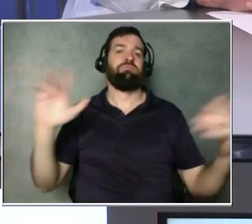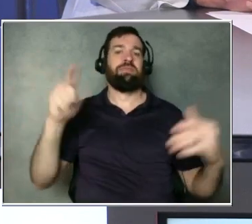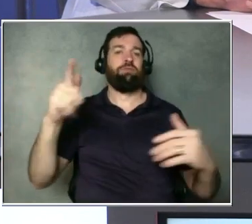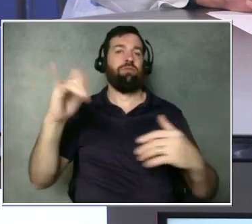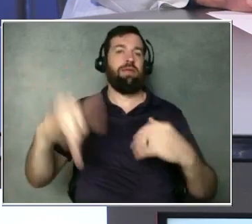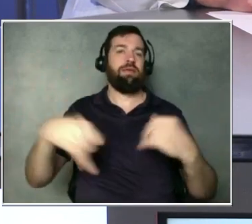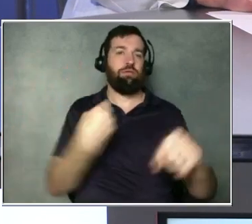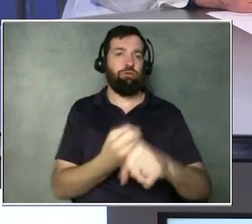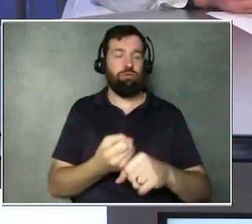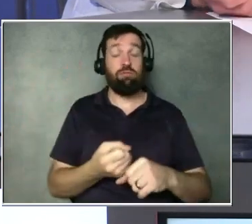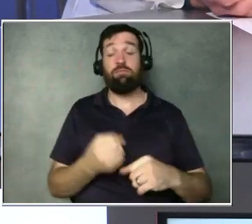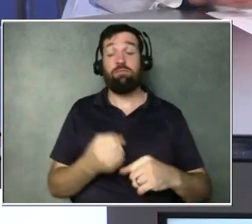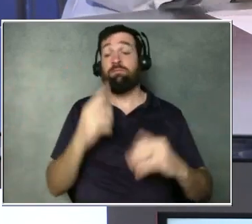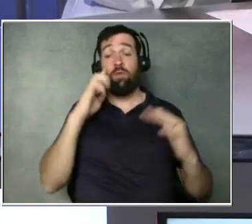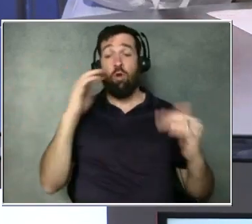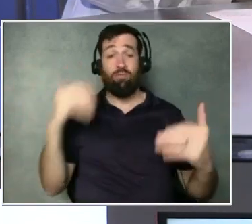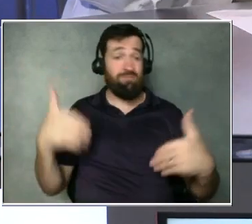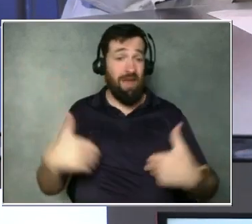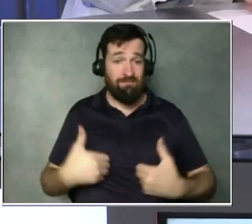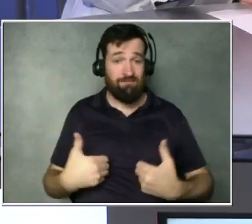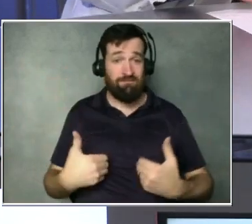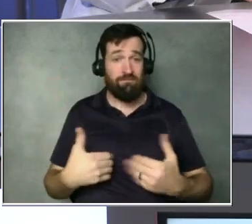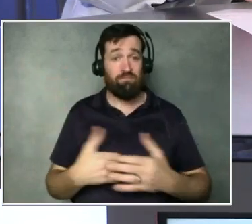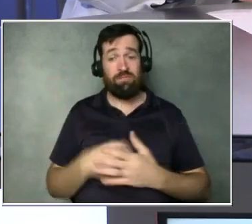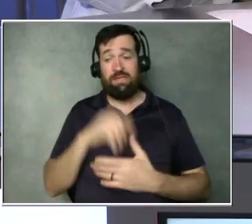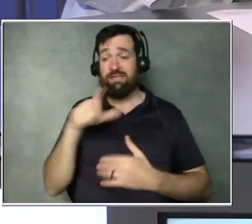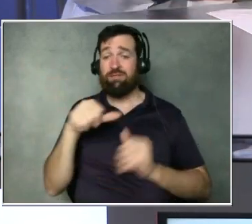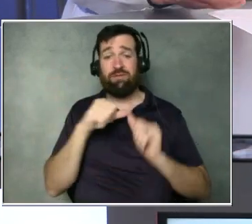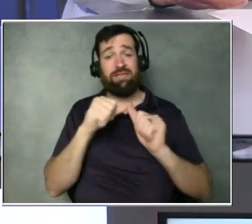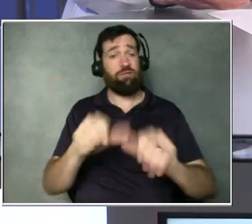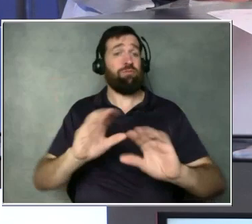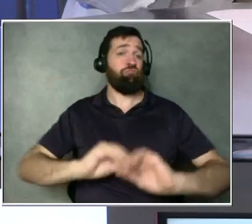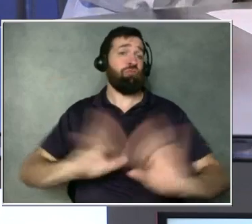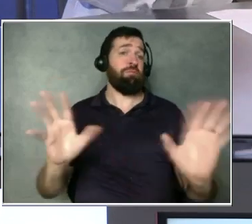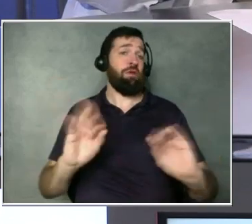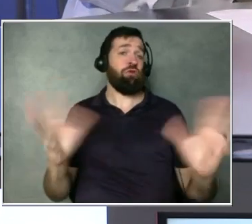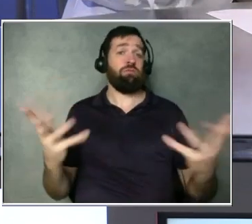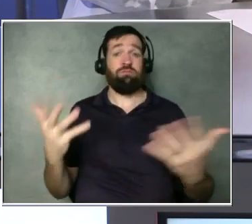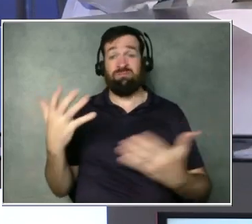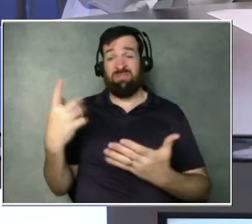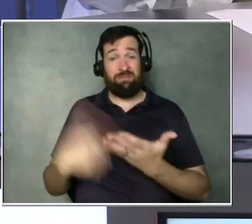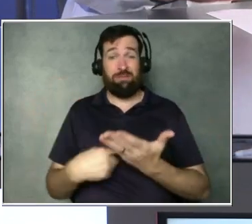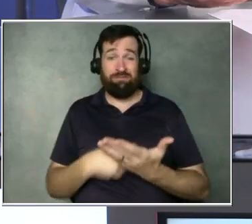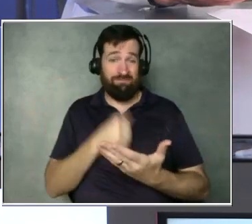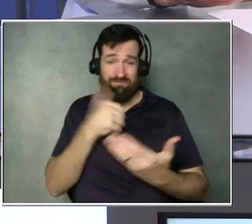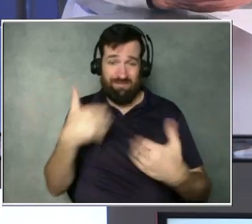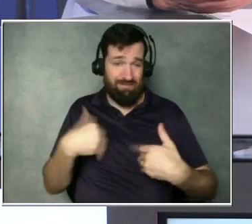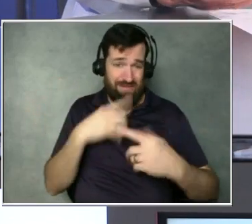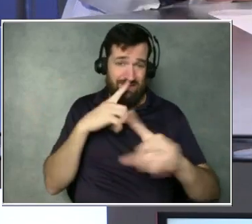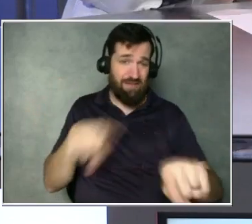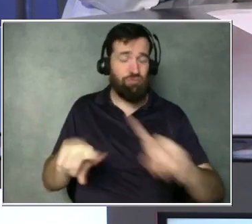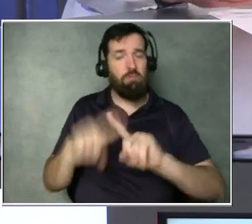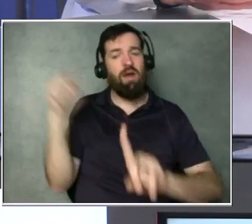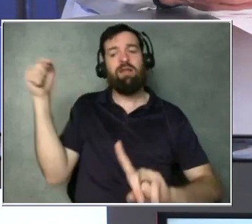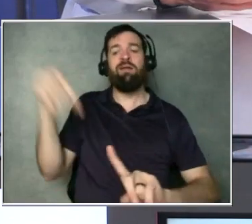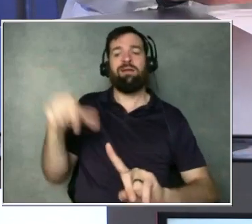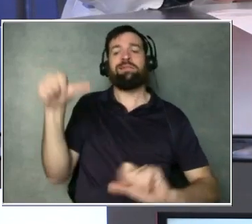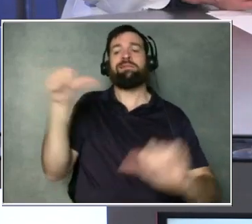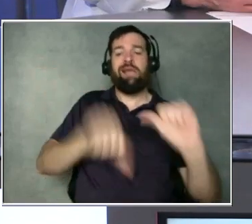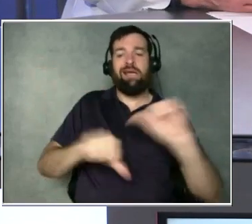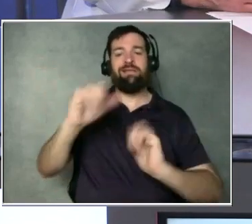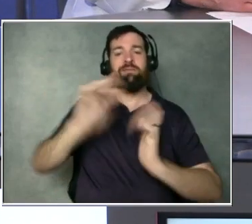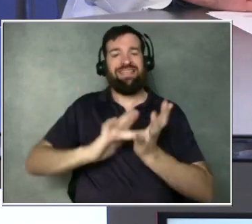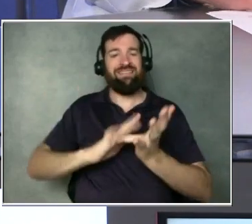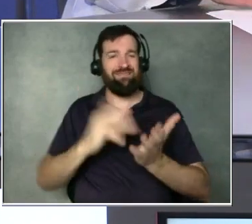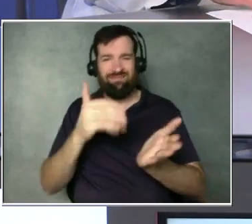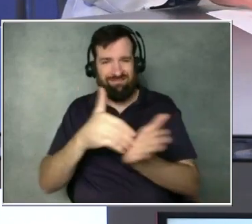was there. We needed to continue to be transparent. We didn't always have all the answers, but that's what science and medicine is about. We don't always have the